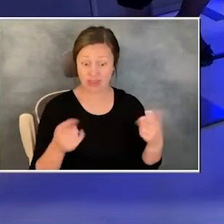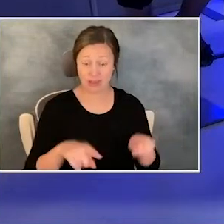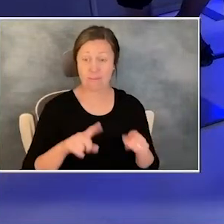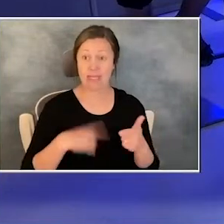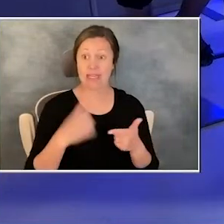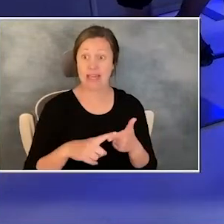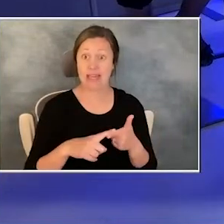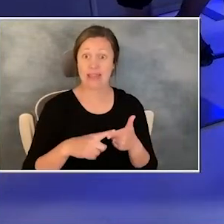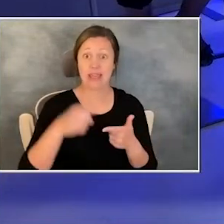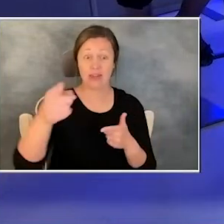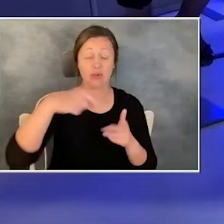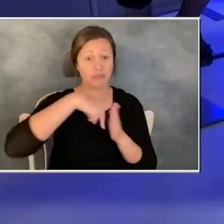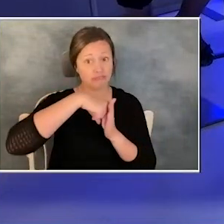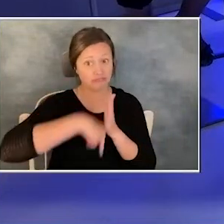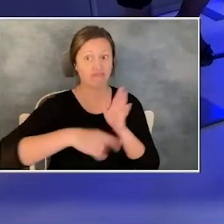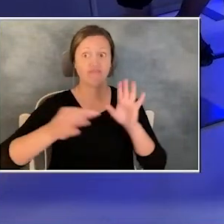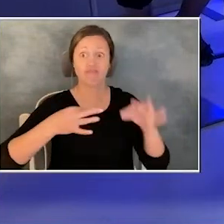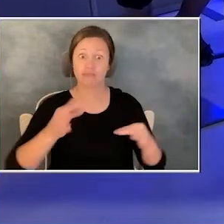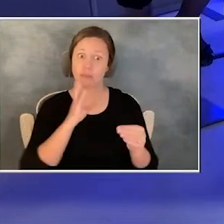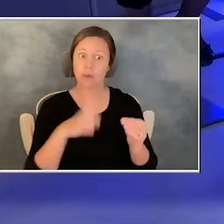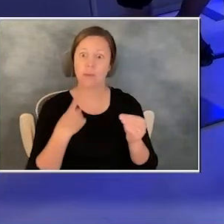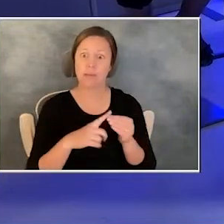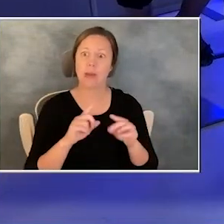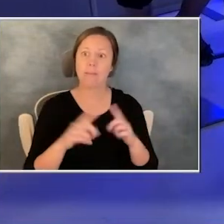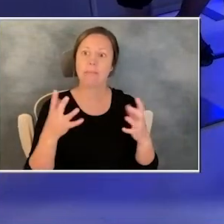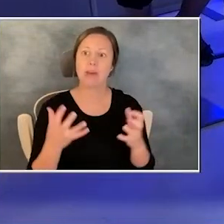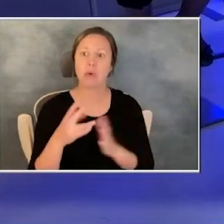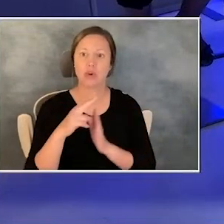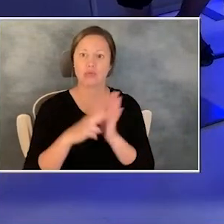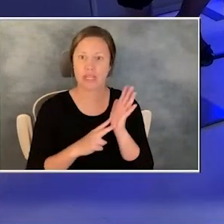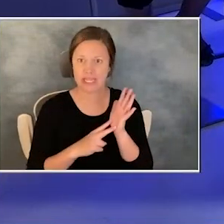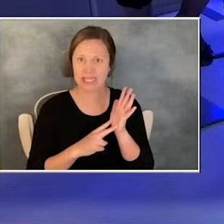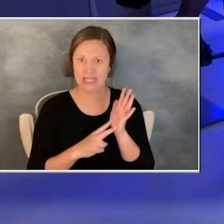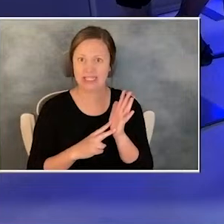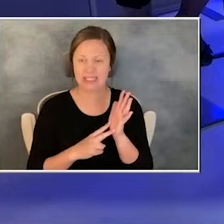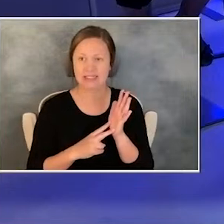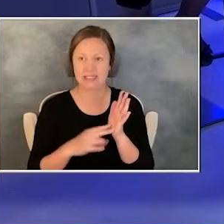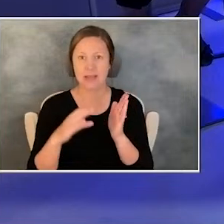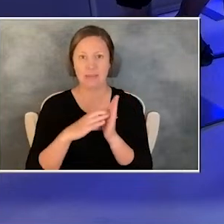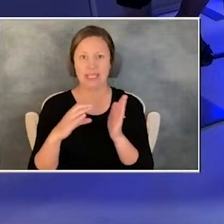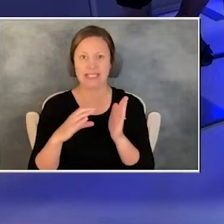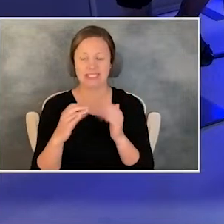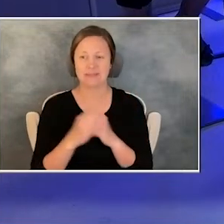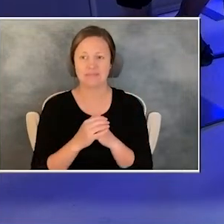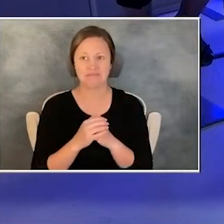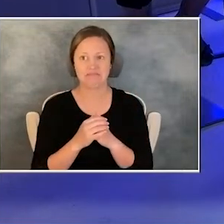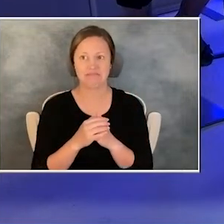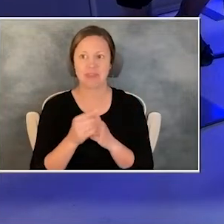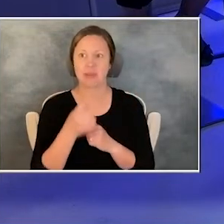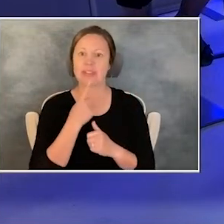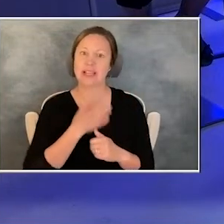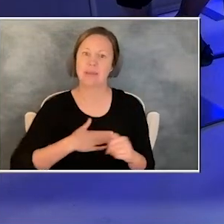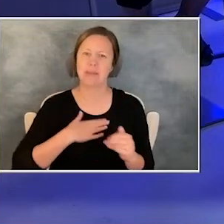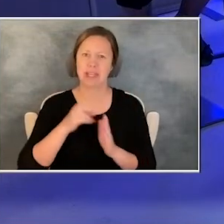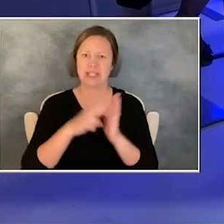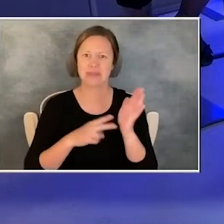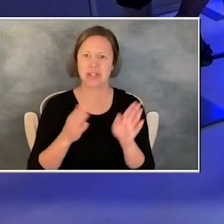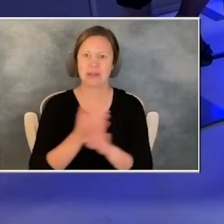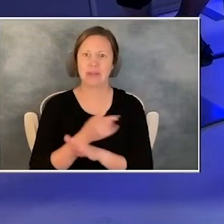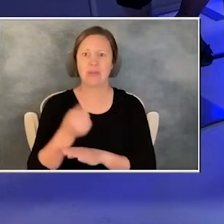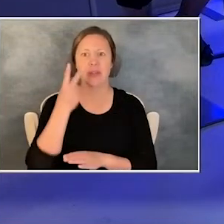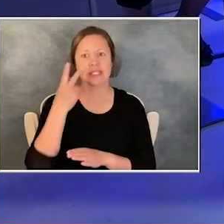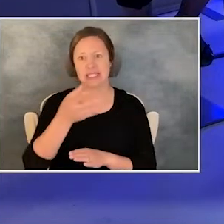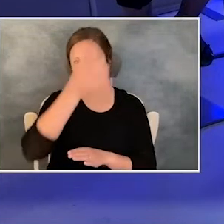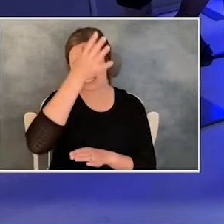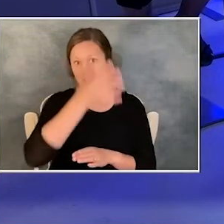deep. We'll talk more about that, but I want to just read a little piece because I've been reading them throughout the weekend. And you said, please read those before you see your dad on Father's Day.